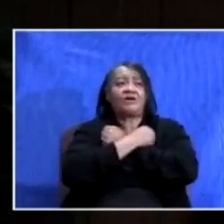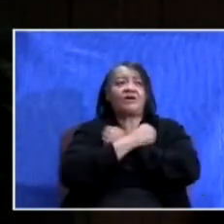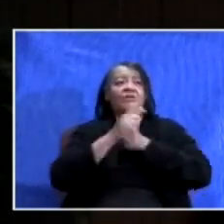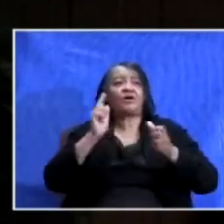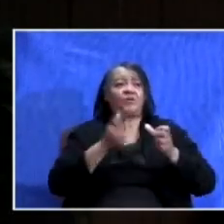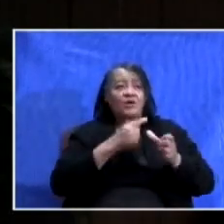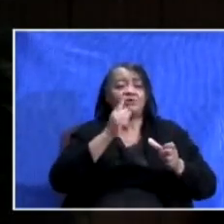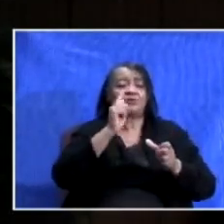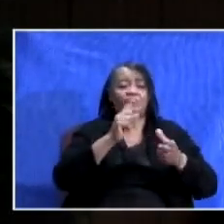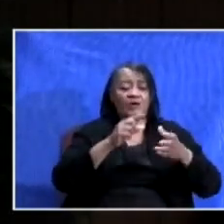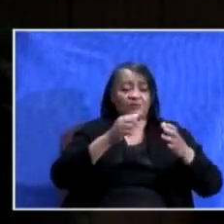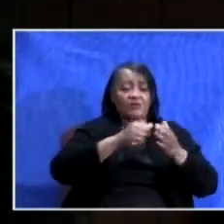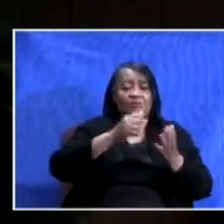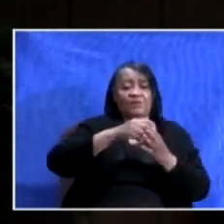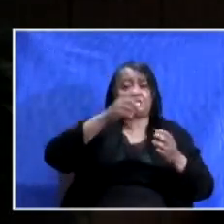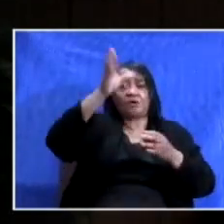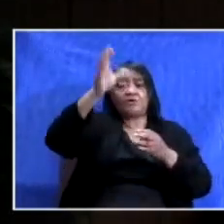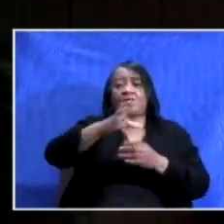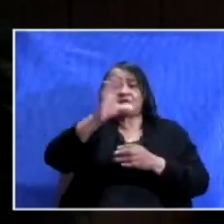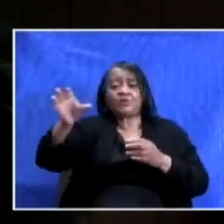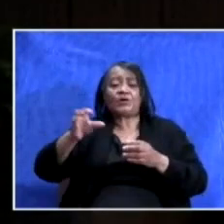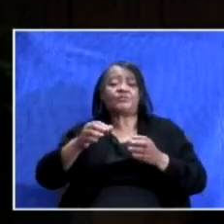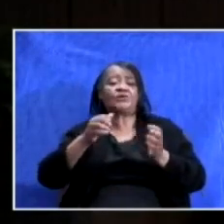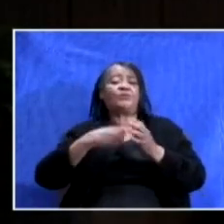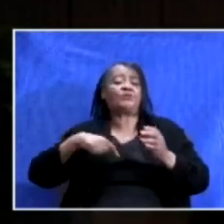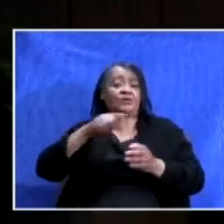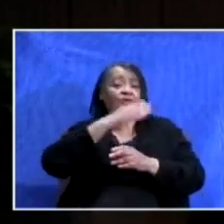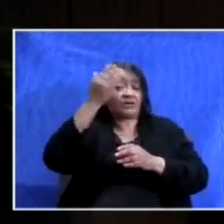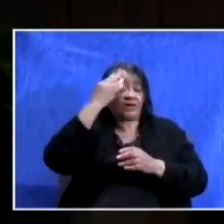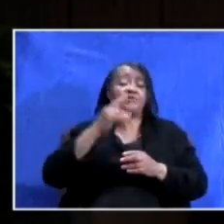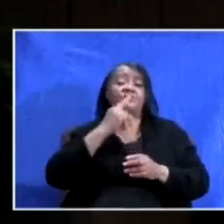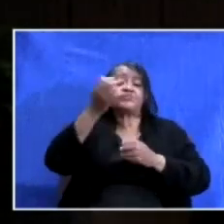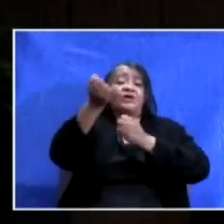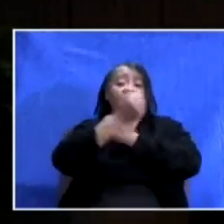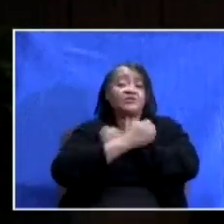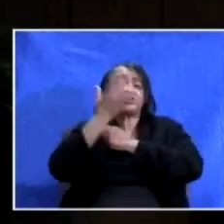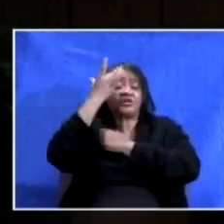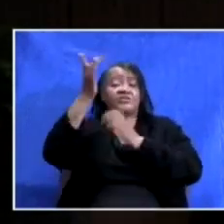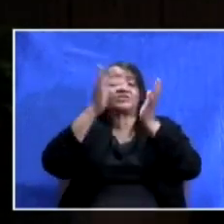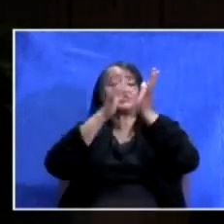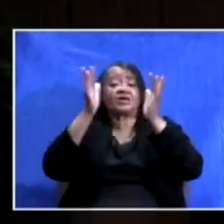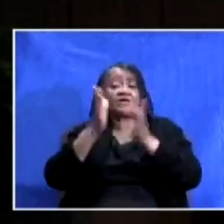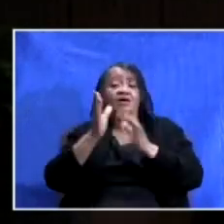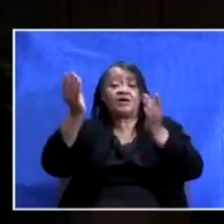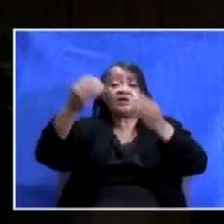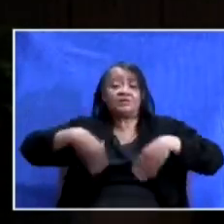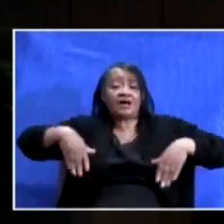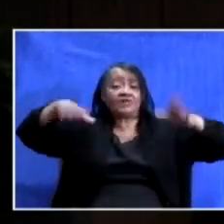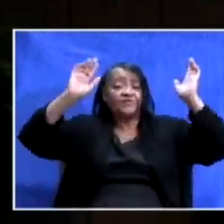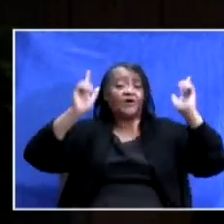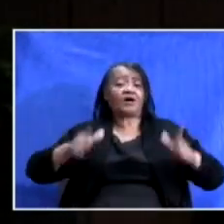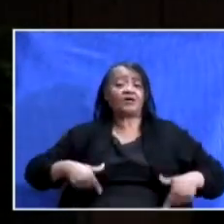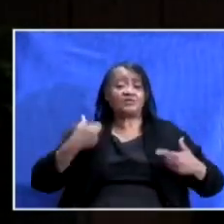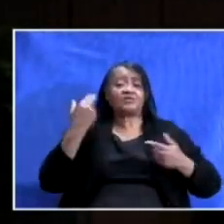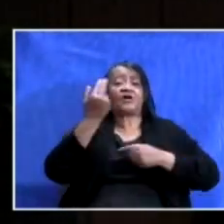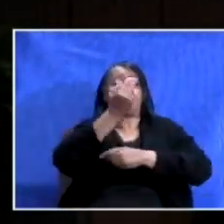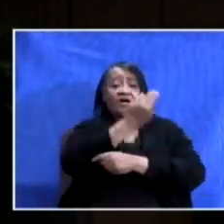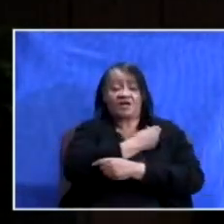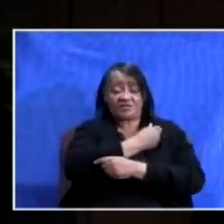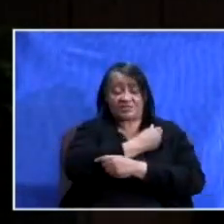one's talking about vertical, the other's talking about horizontal. We know what real love is because Jesus gave up his life for